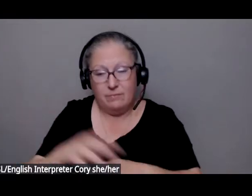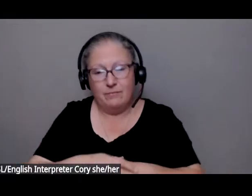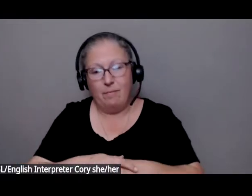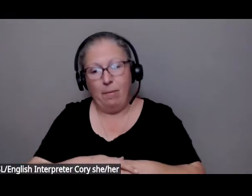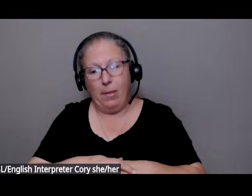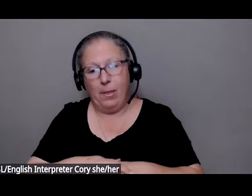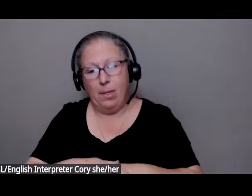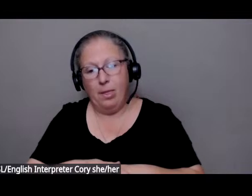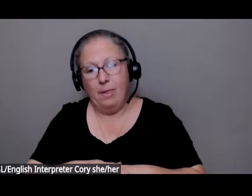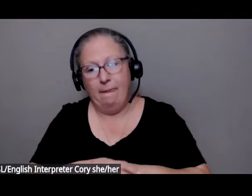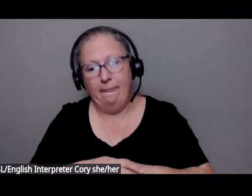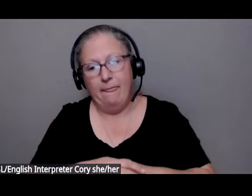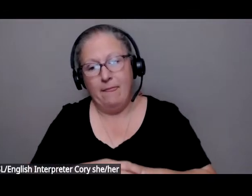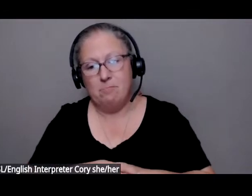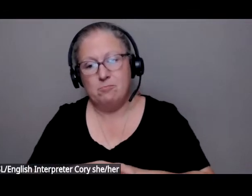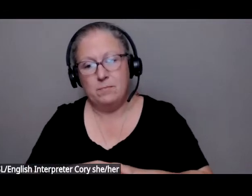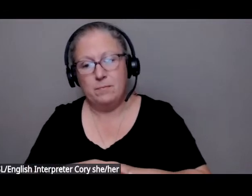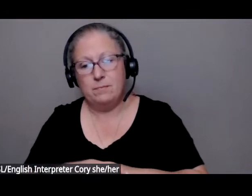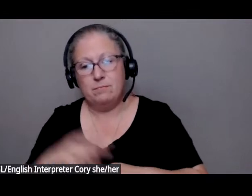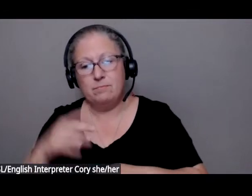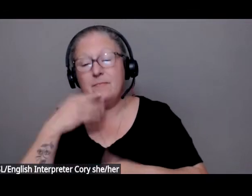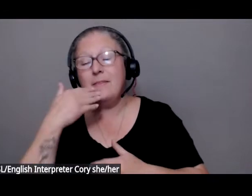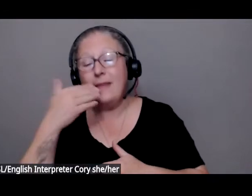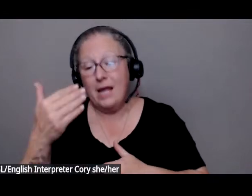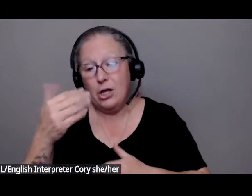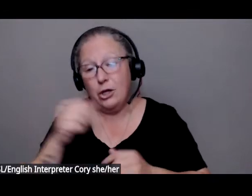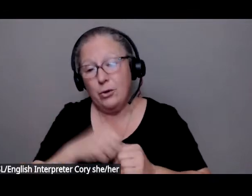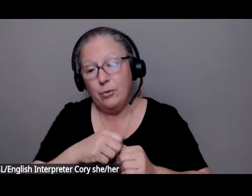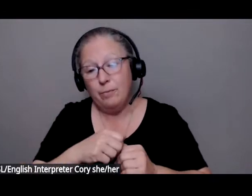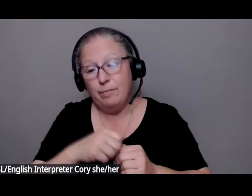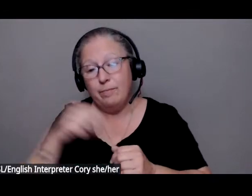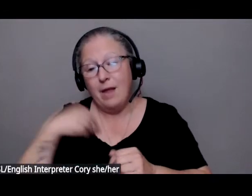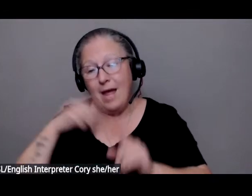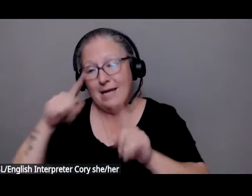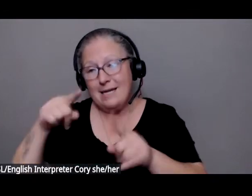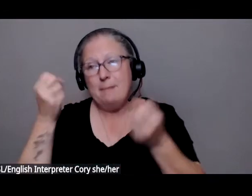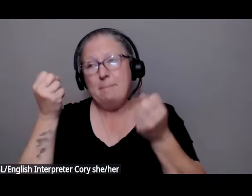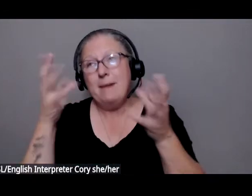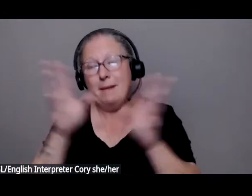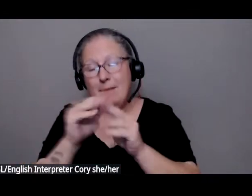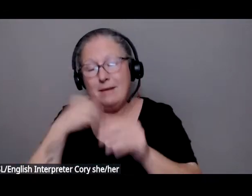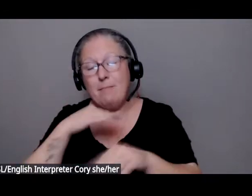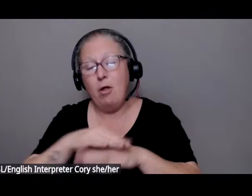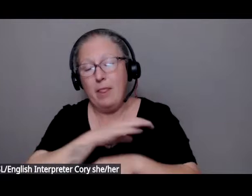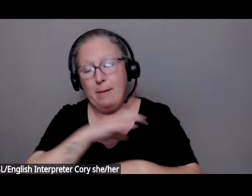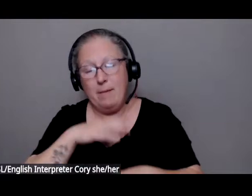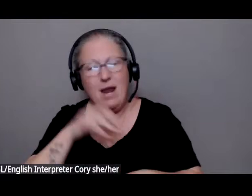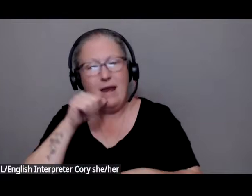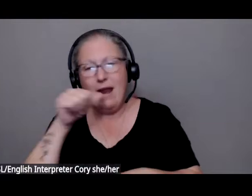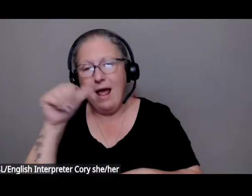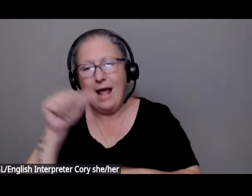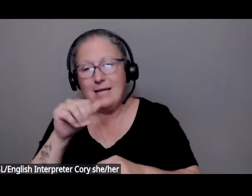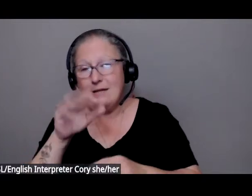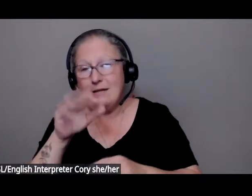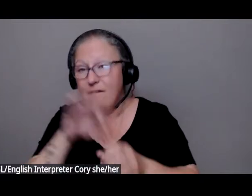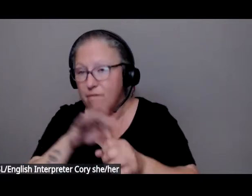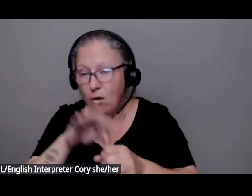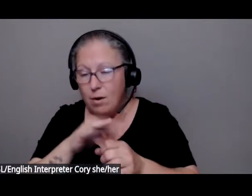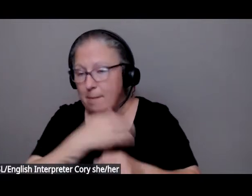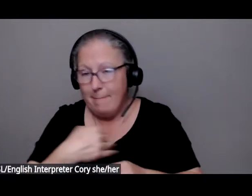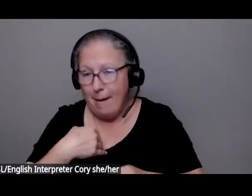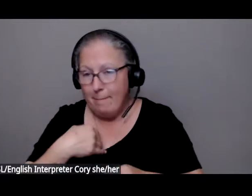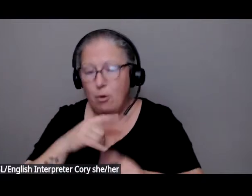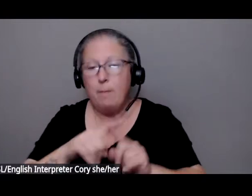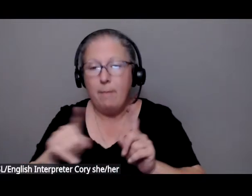Okay. I want to say thank you. I attended many meetings and I'm on the committee, not as a voting member of the